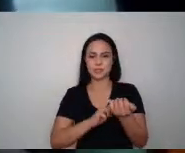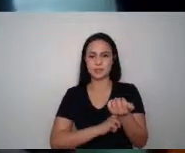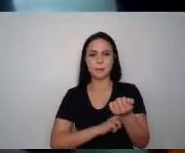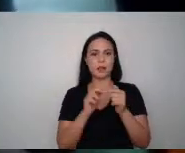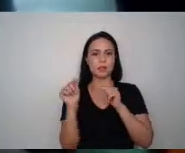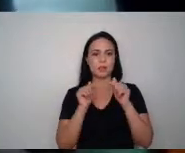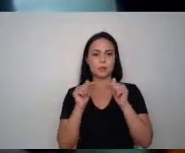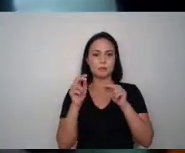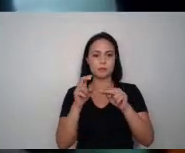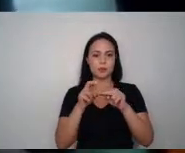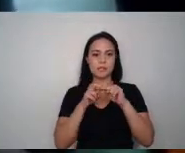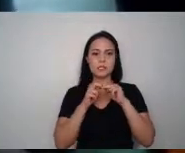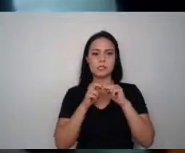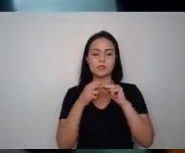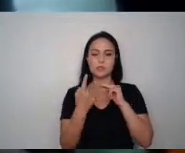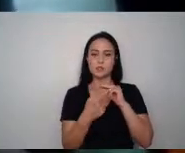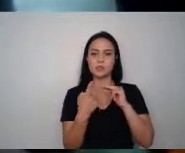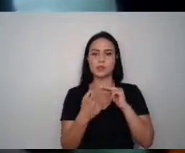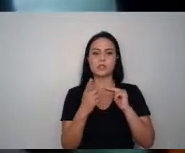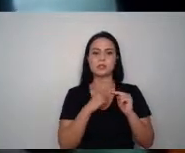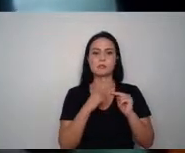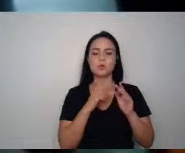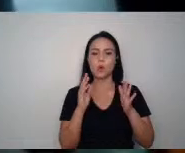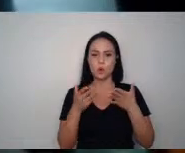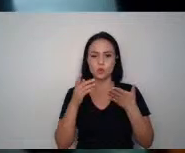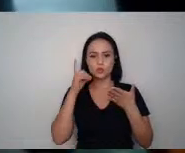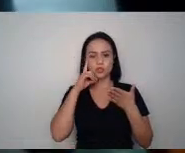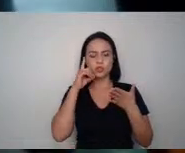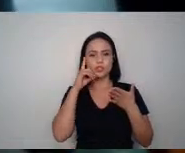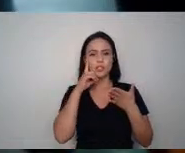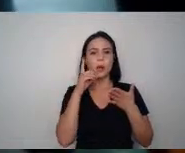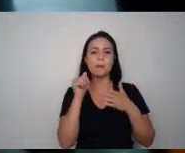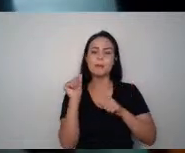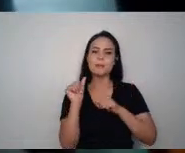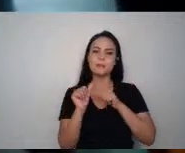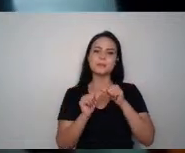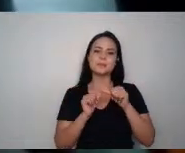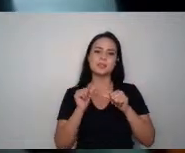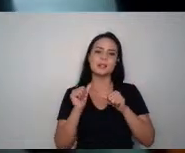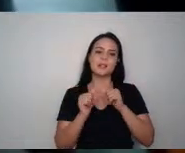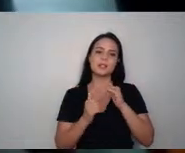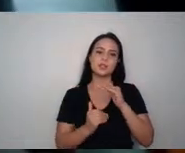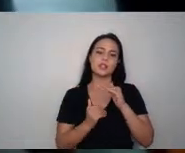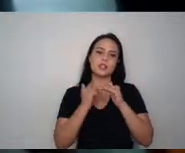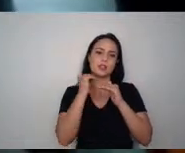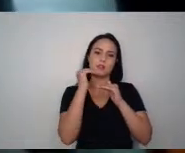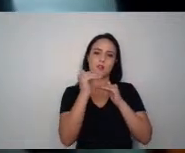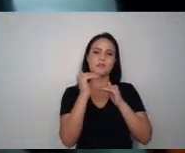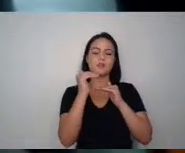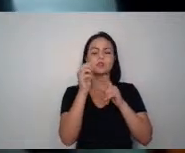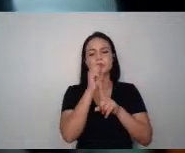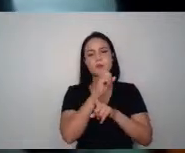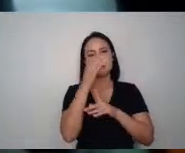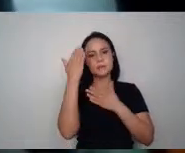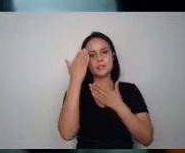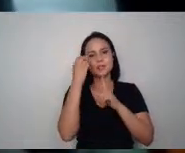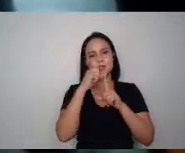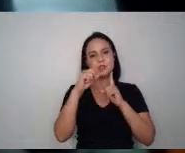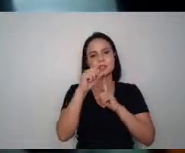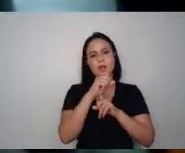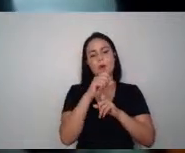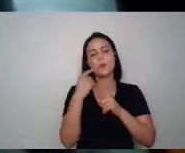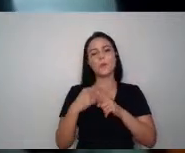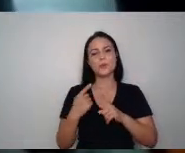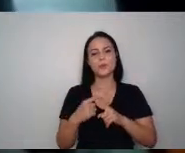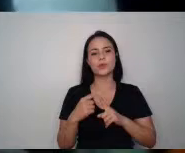increases a lot the stress levels of the employees. That's why nowadays we see a change in the